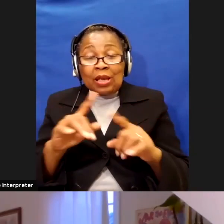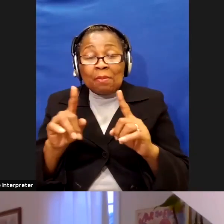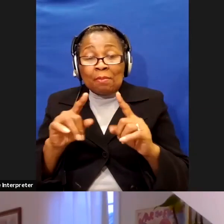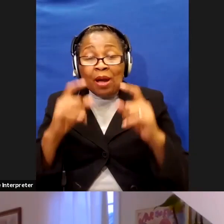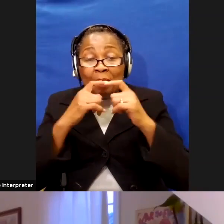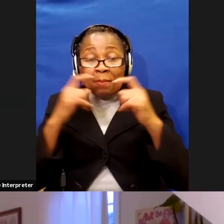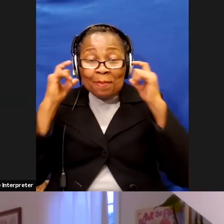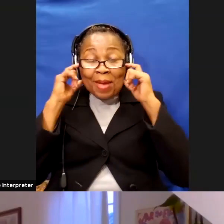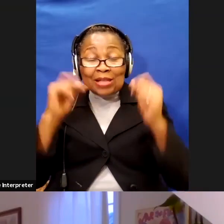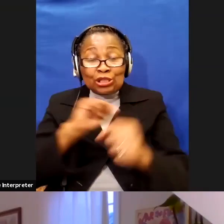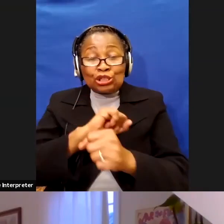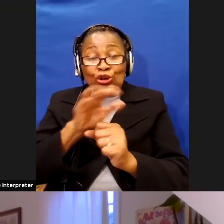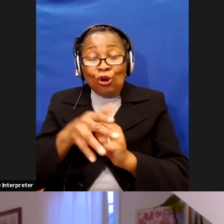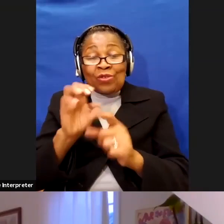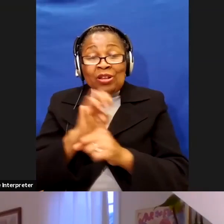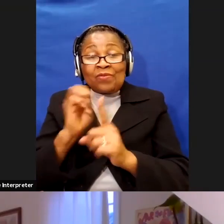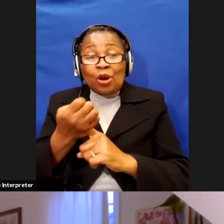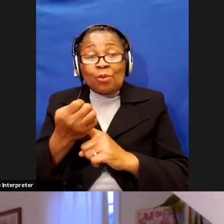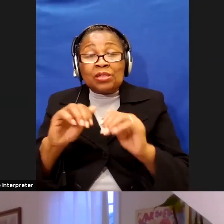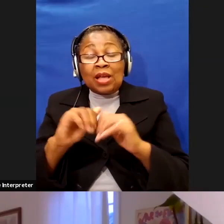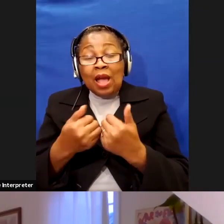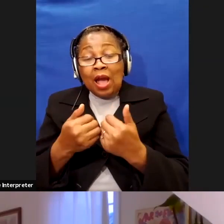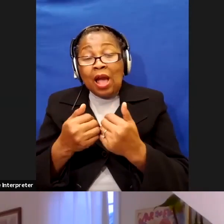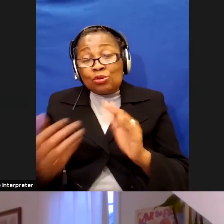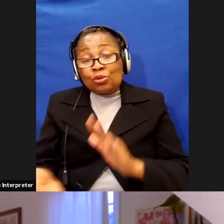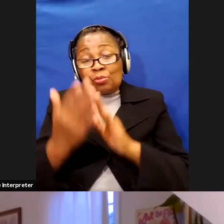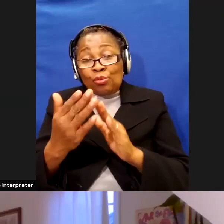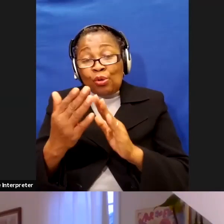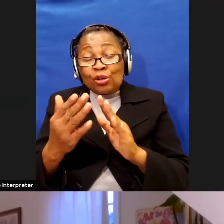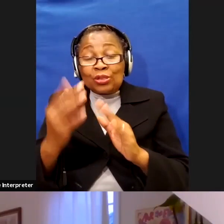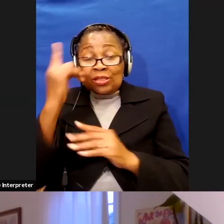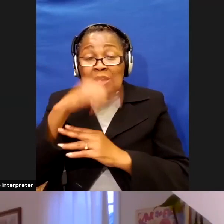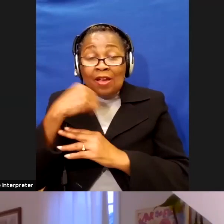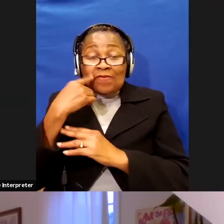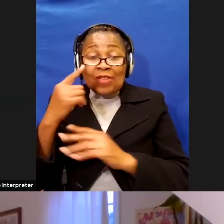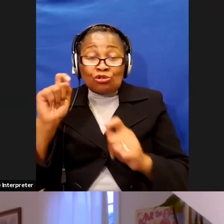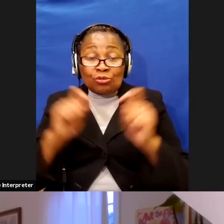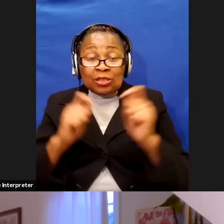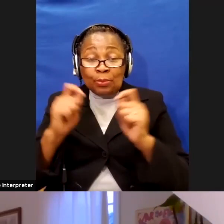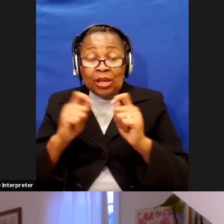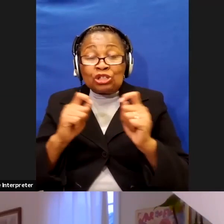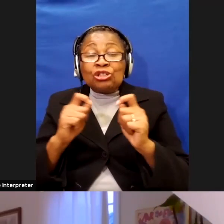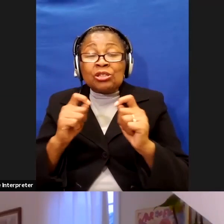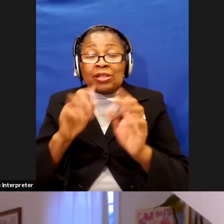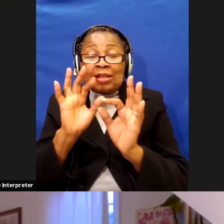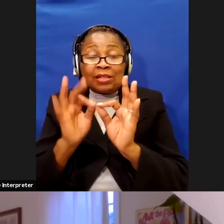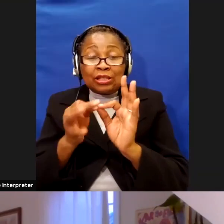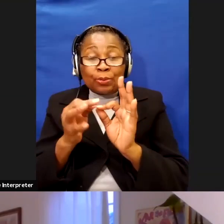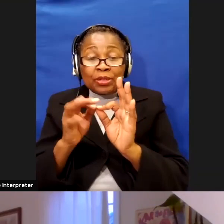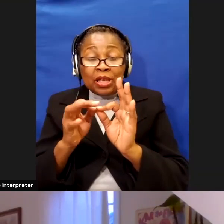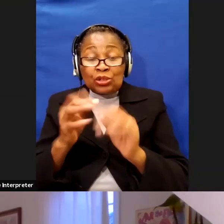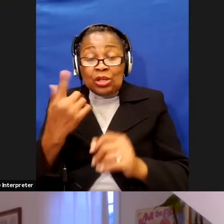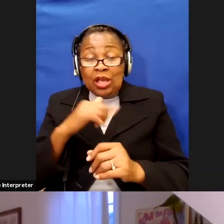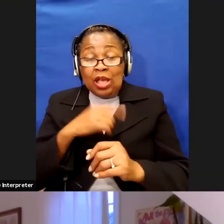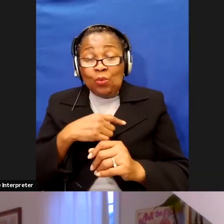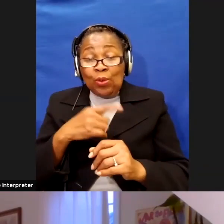environment, how do we approach the possibility of losing the element of facial expression in sign language interpretation? Have we considered a signer